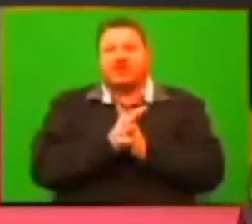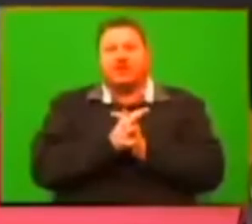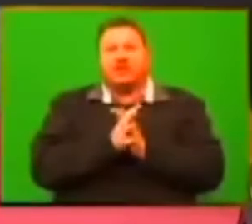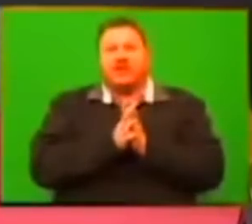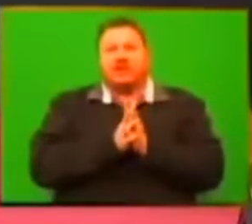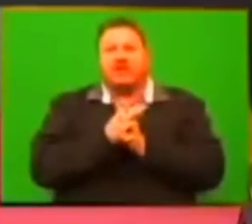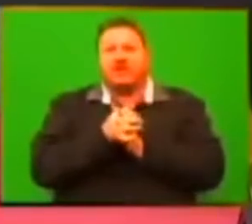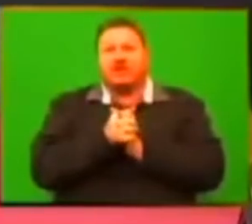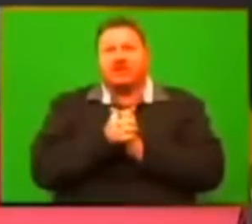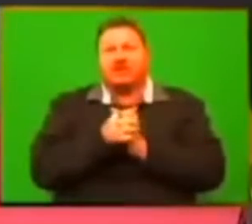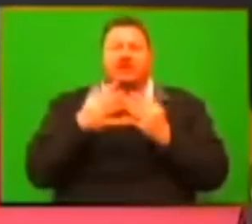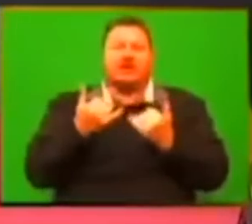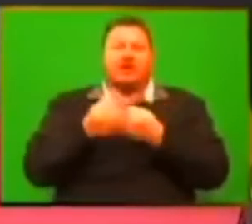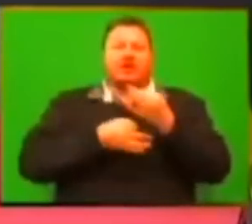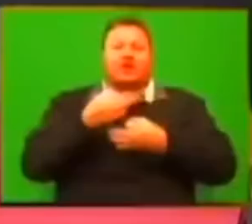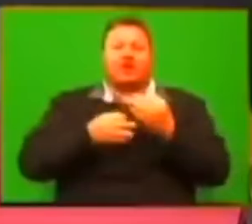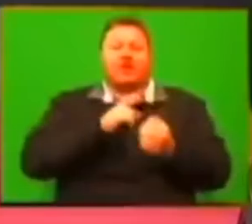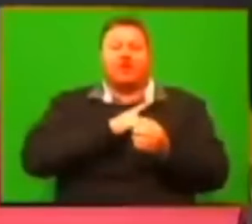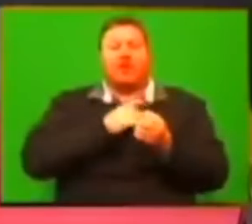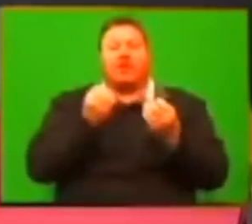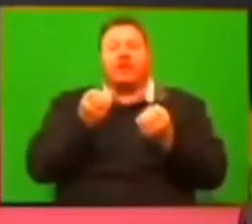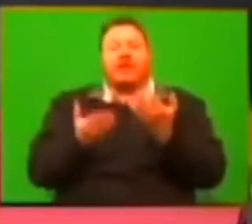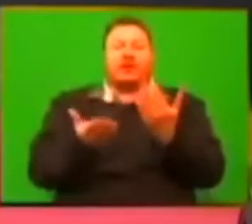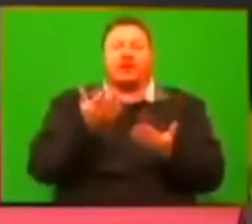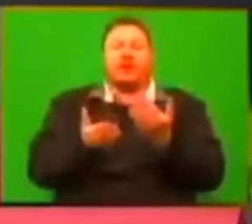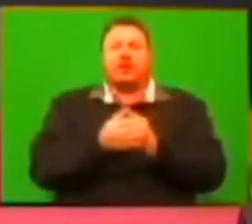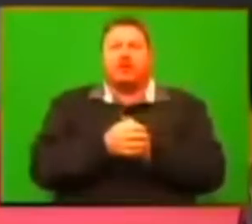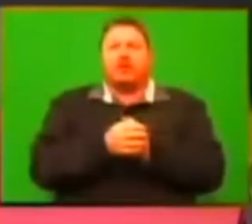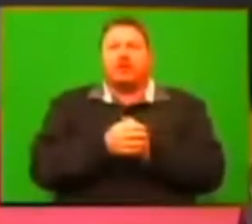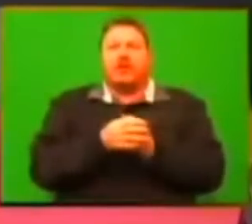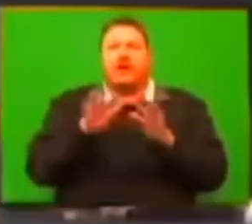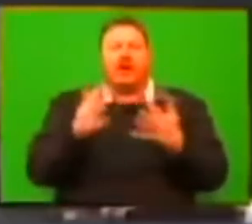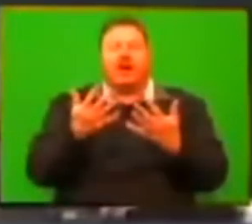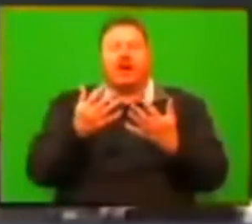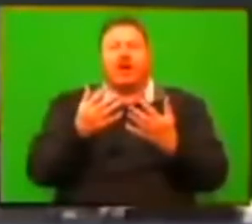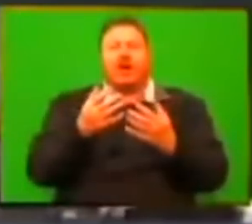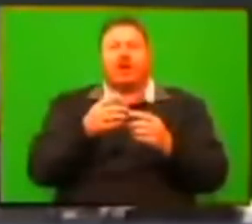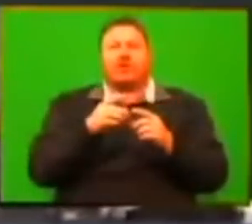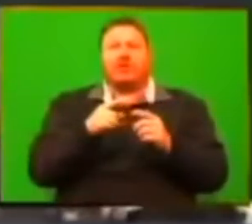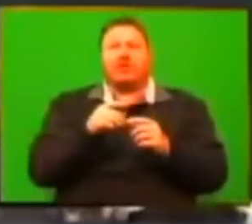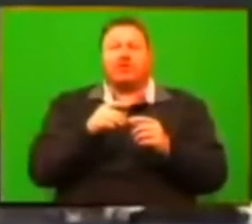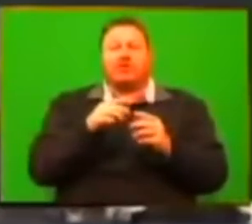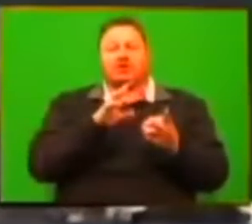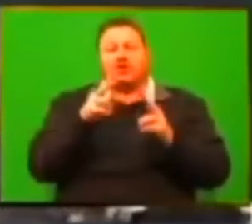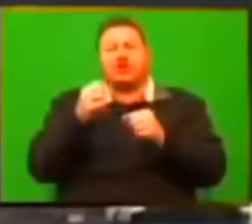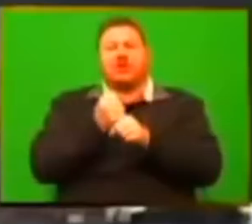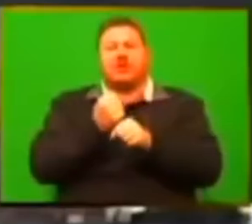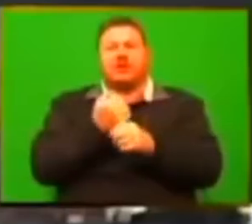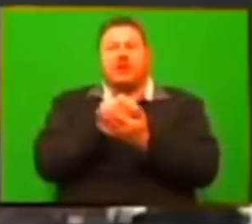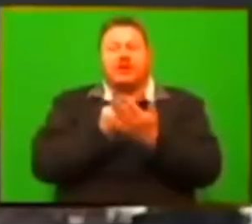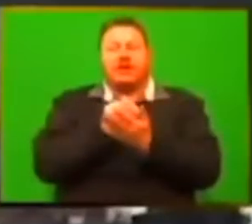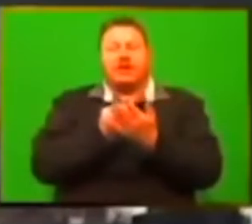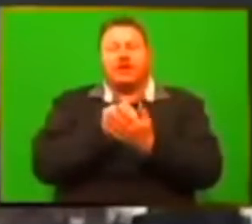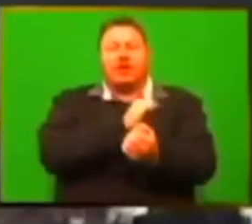It now explains as to why so many compromises and capitulations were made, leading to a situation where economic power